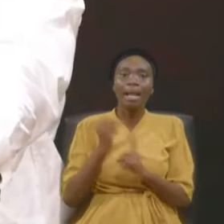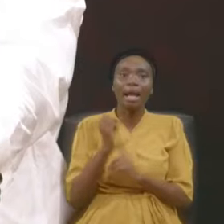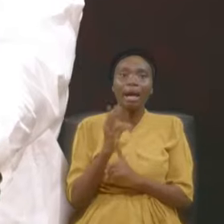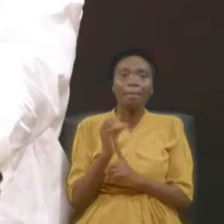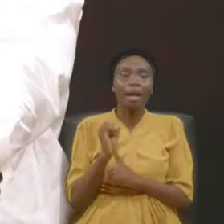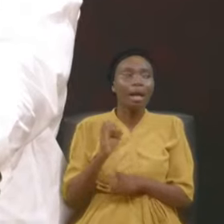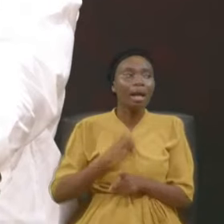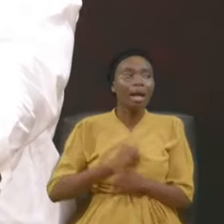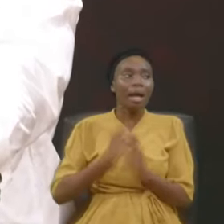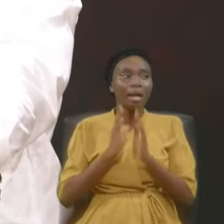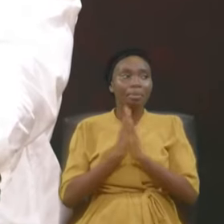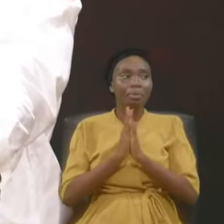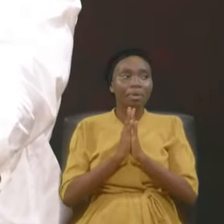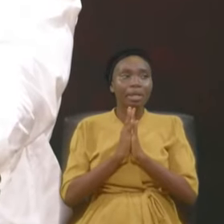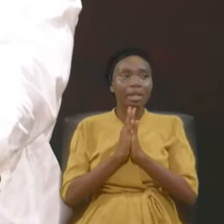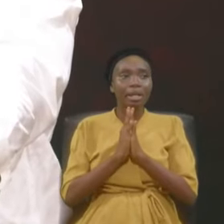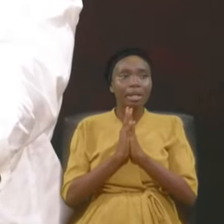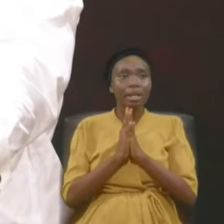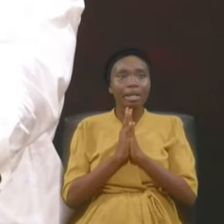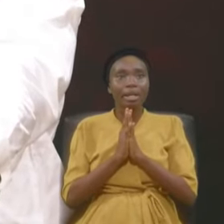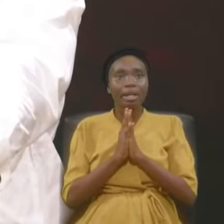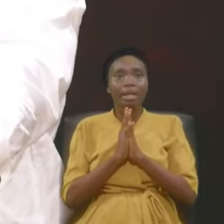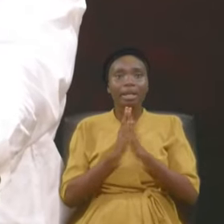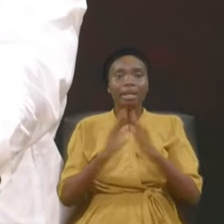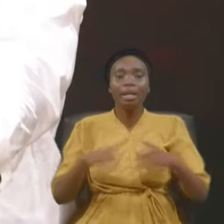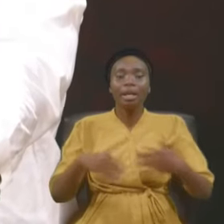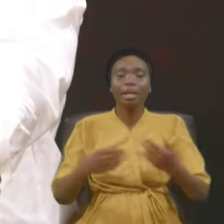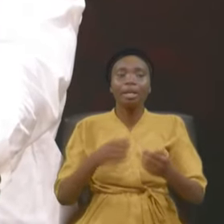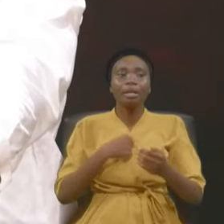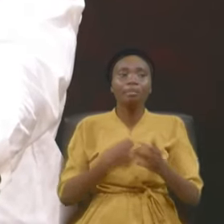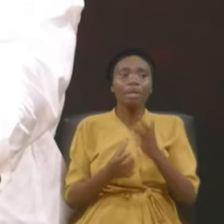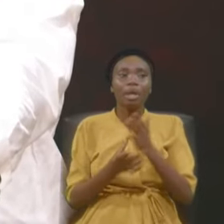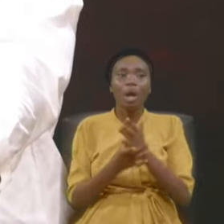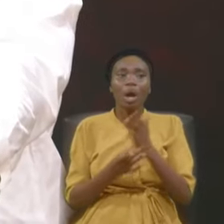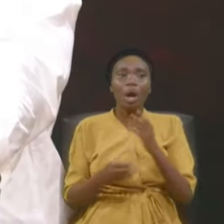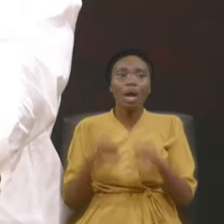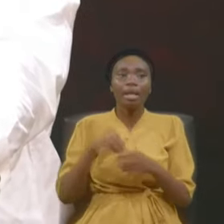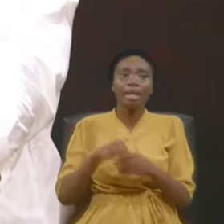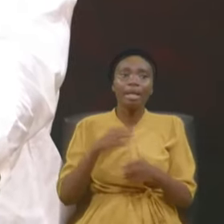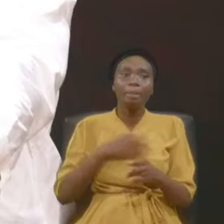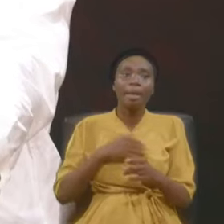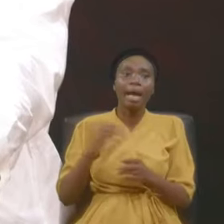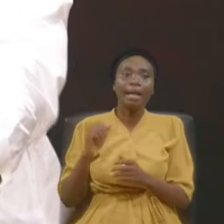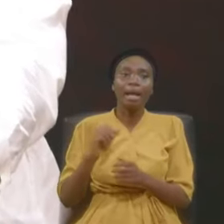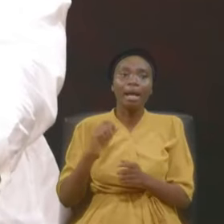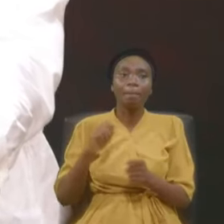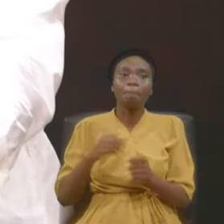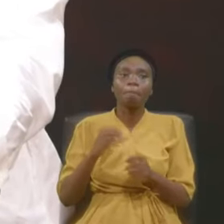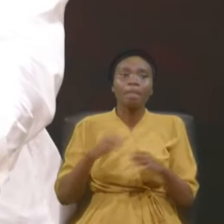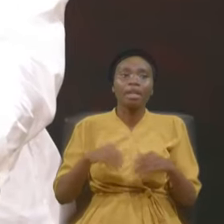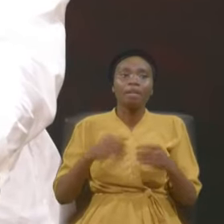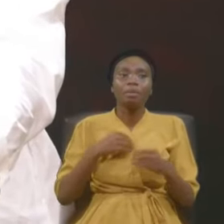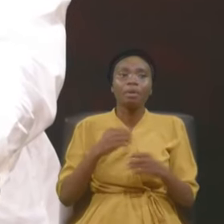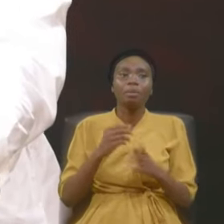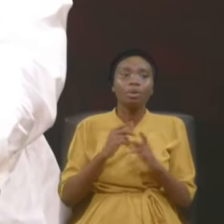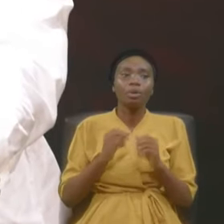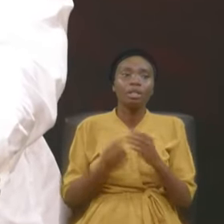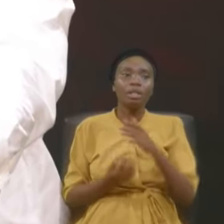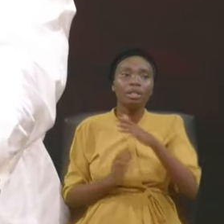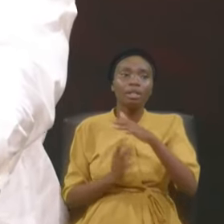my lamp, I pray. Give me oil in my lamp, keep